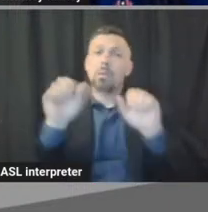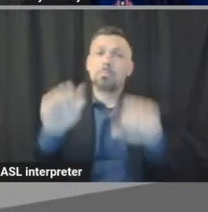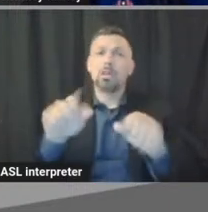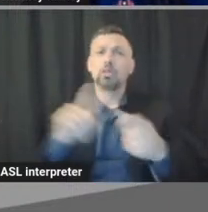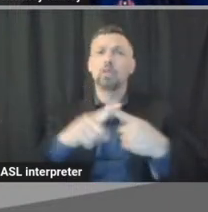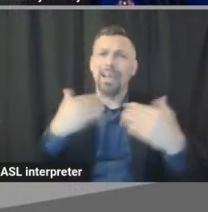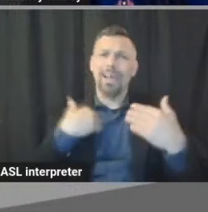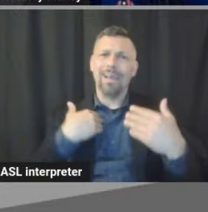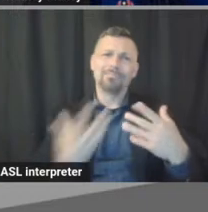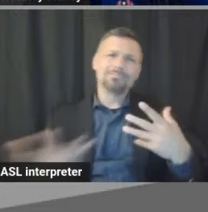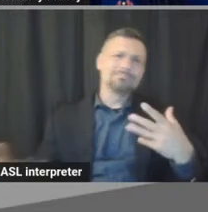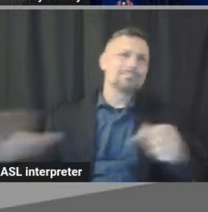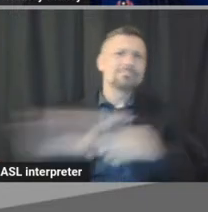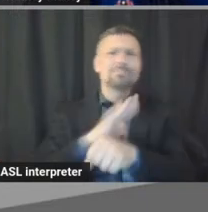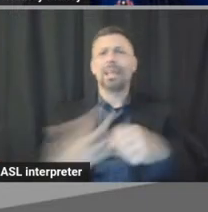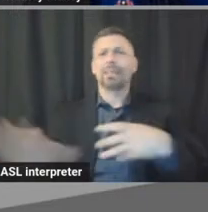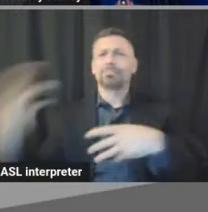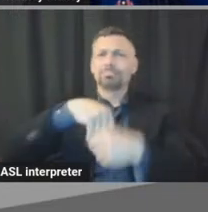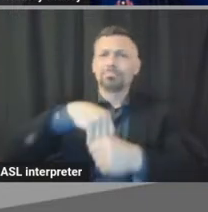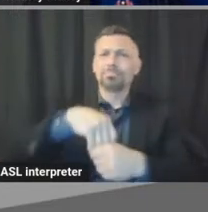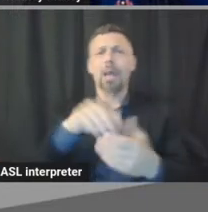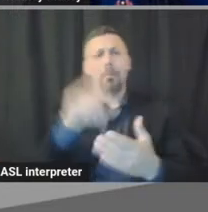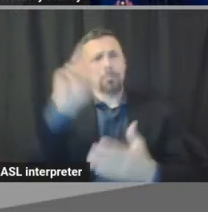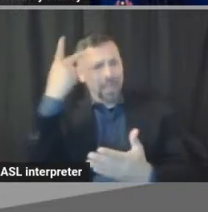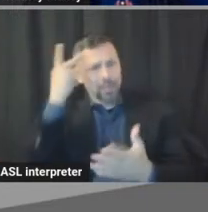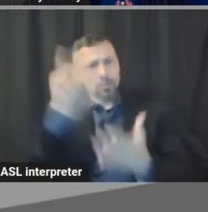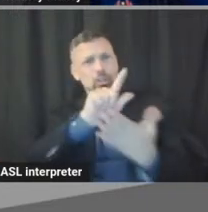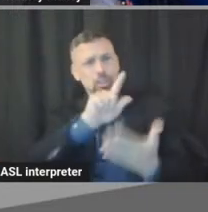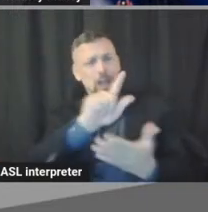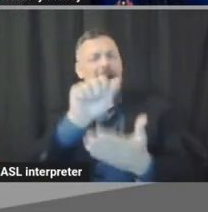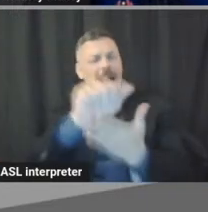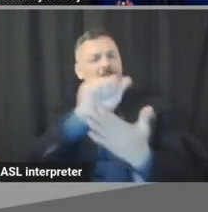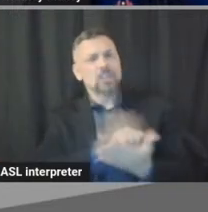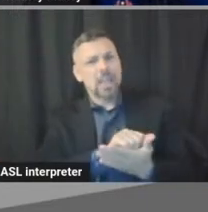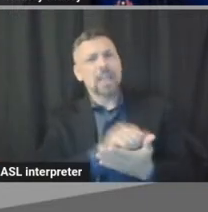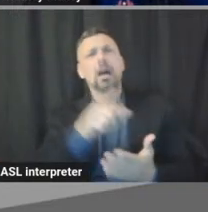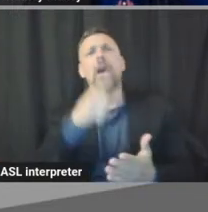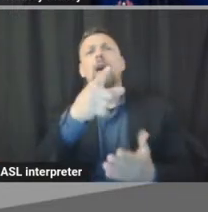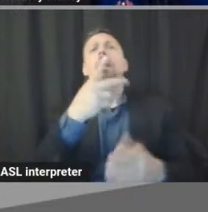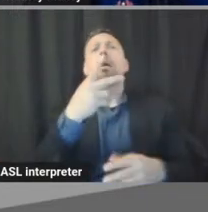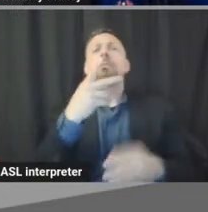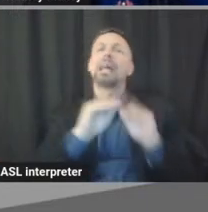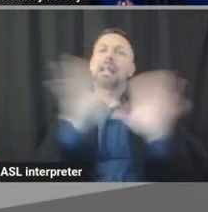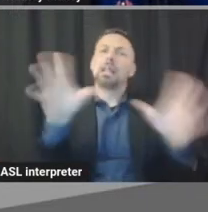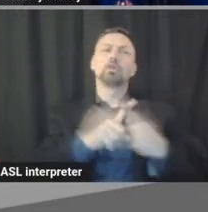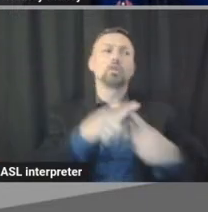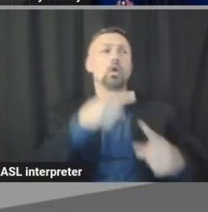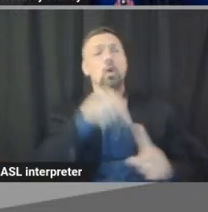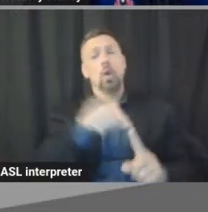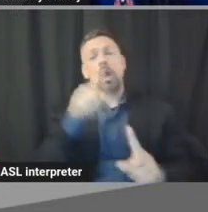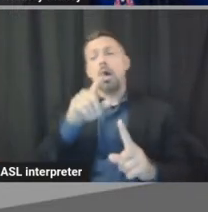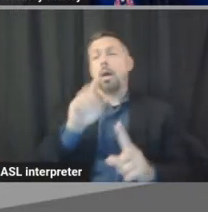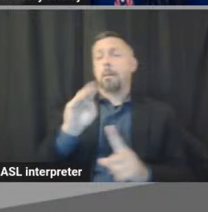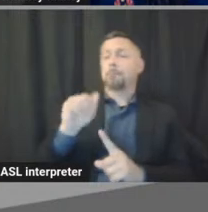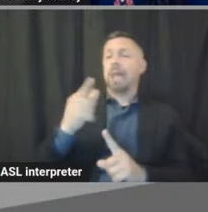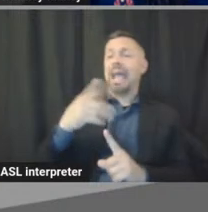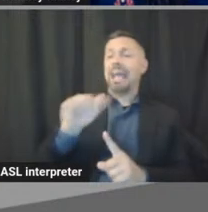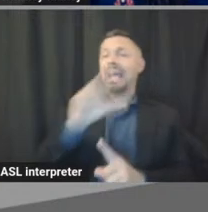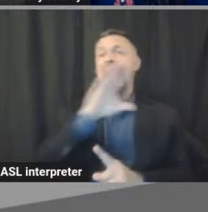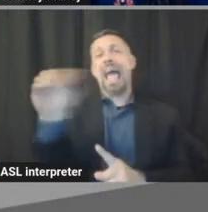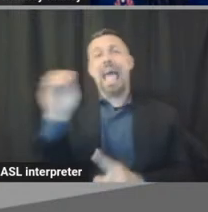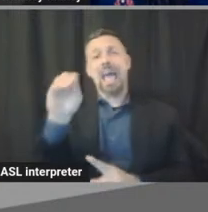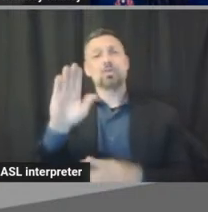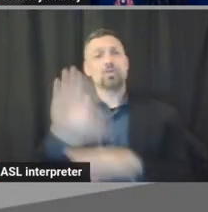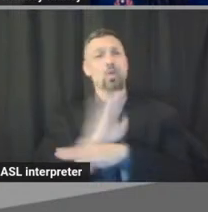maximally inclusive political agenda that is a clear alternative to both MAGA and corporate Democrats and